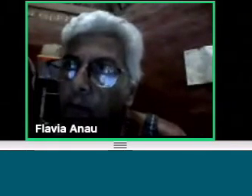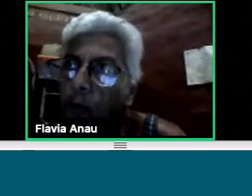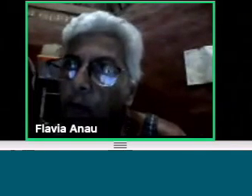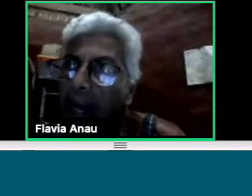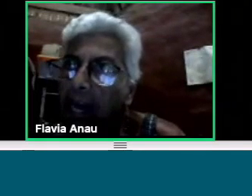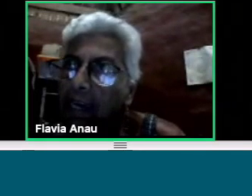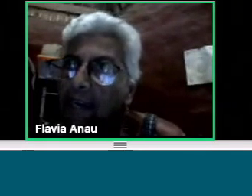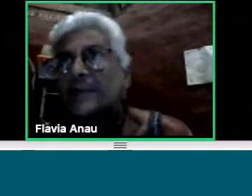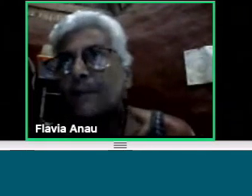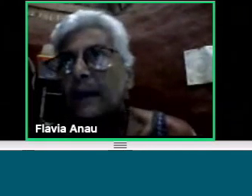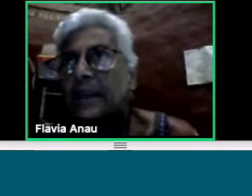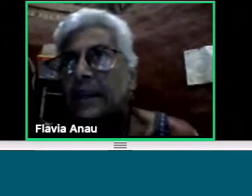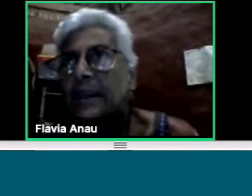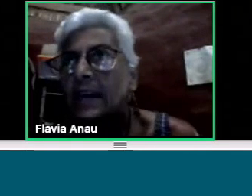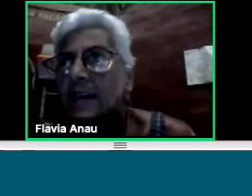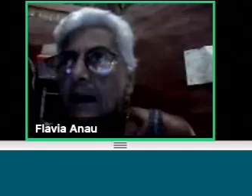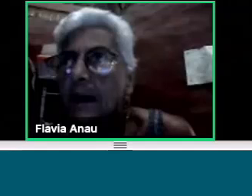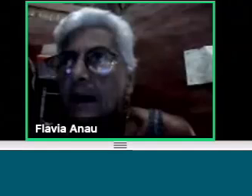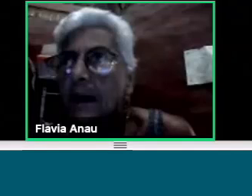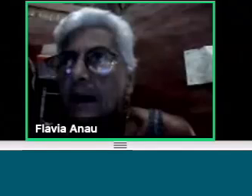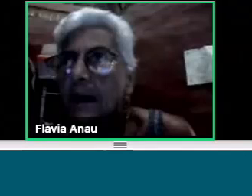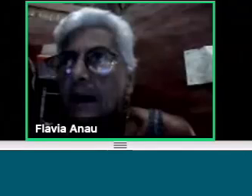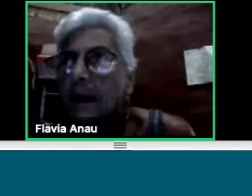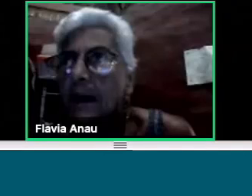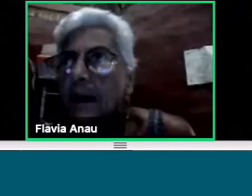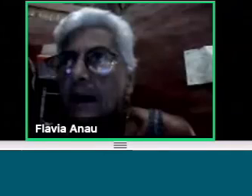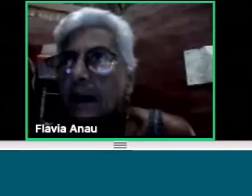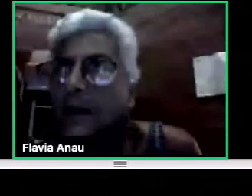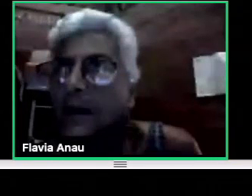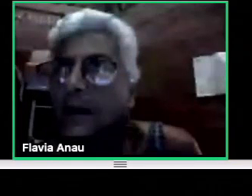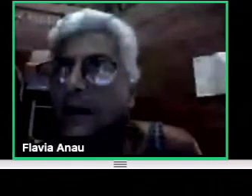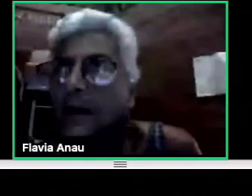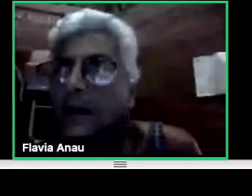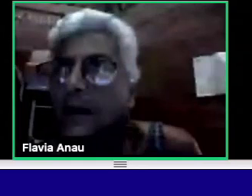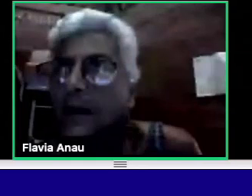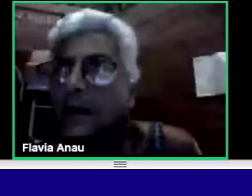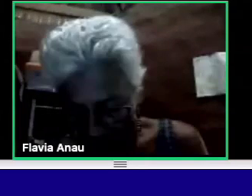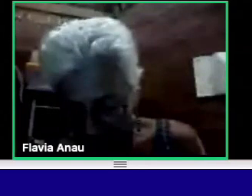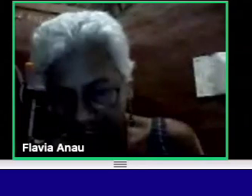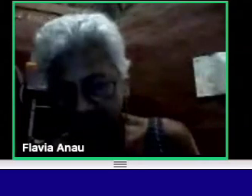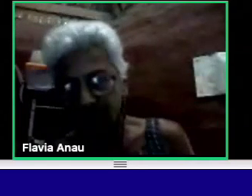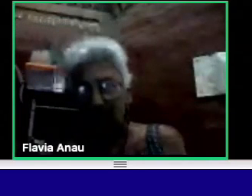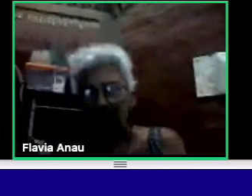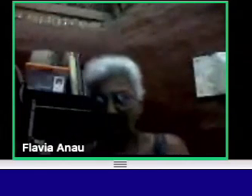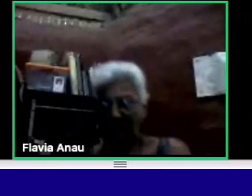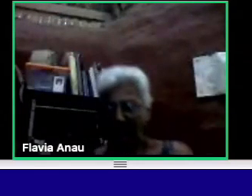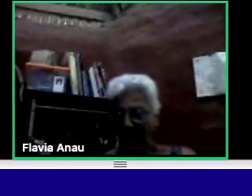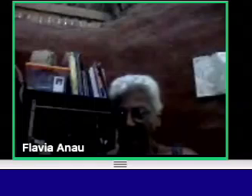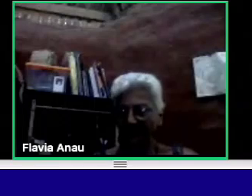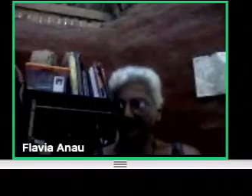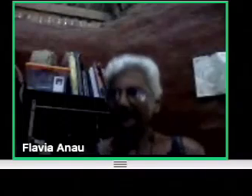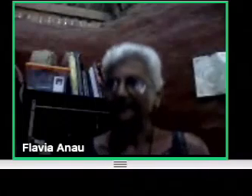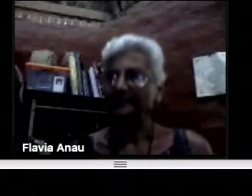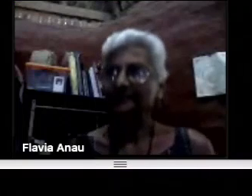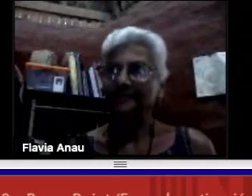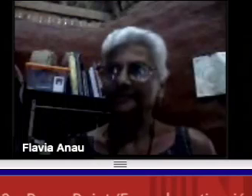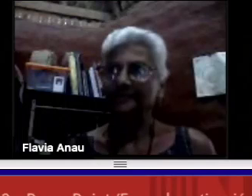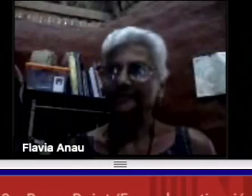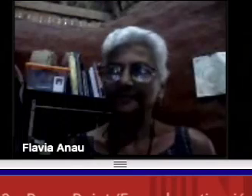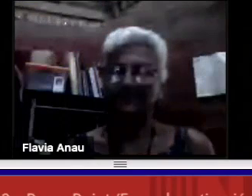you can play the video, please, because in there the experience is much